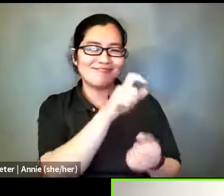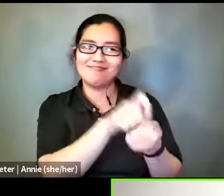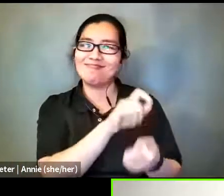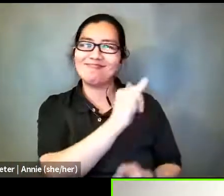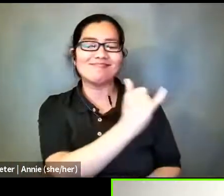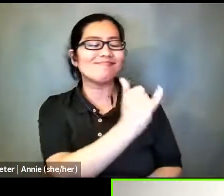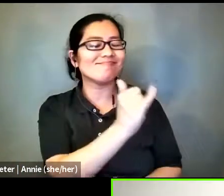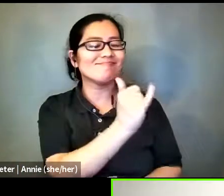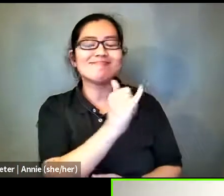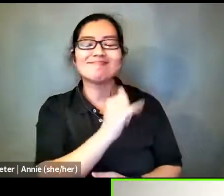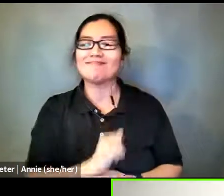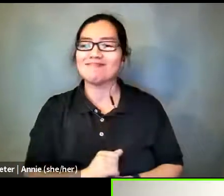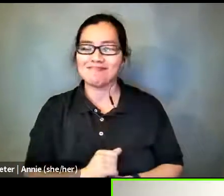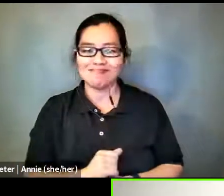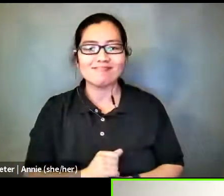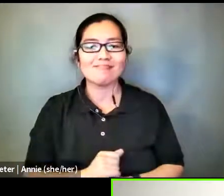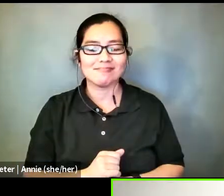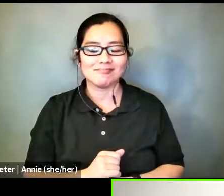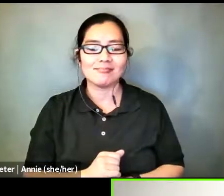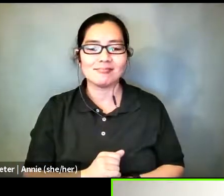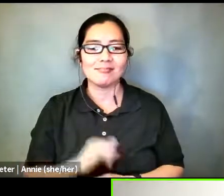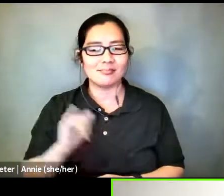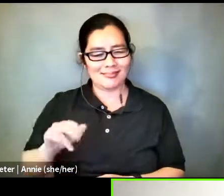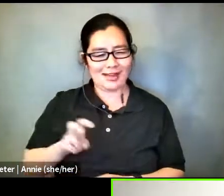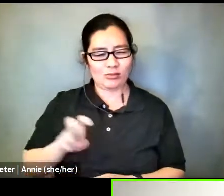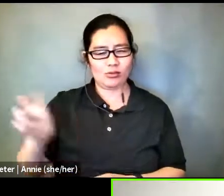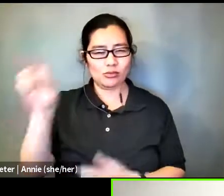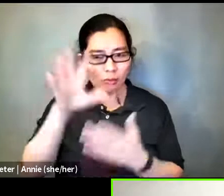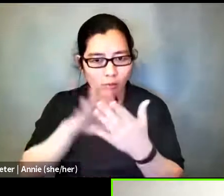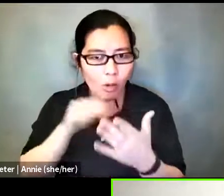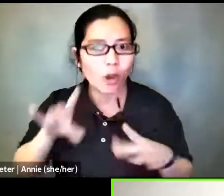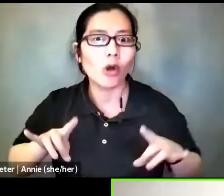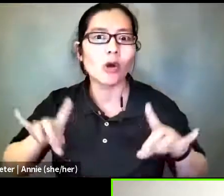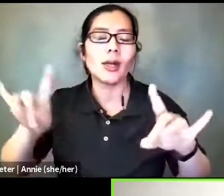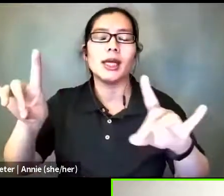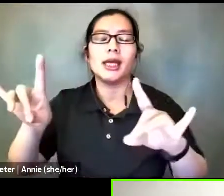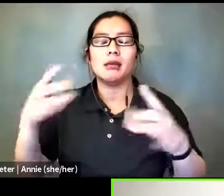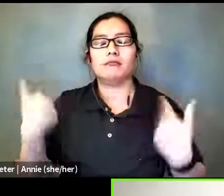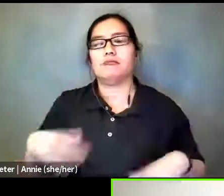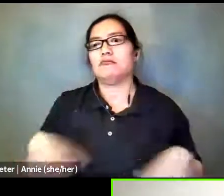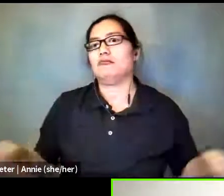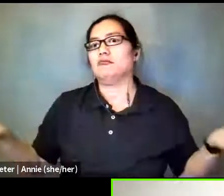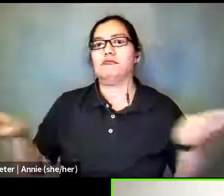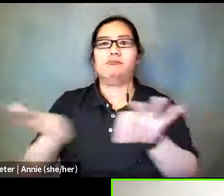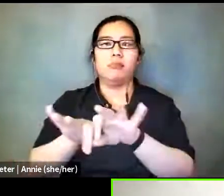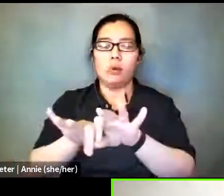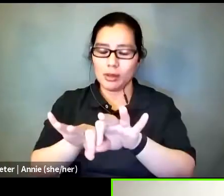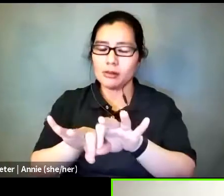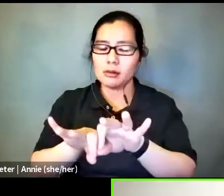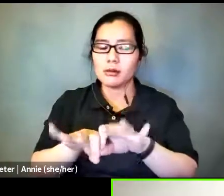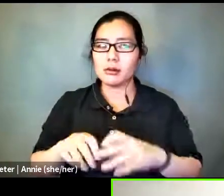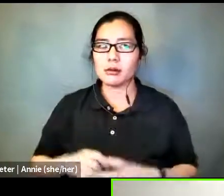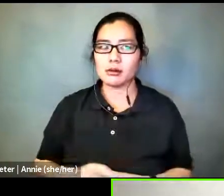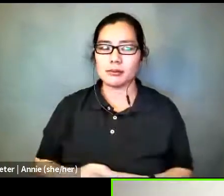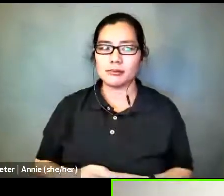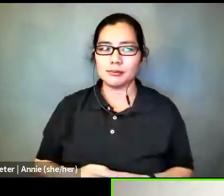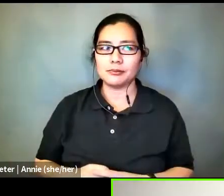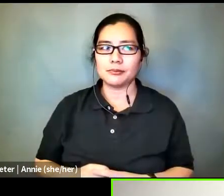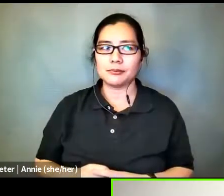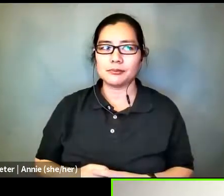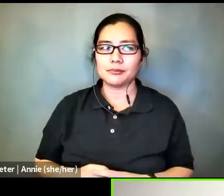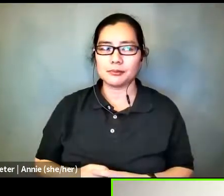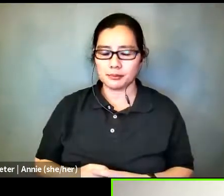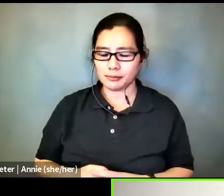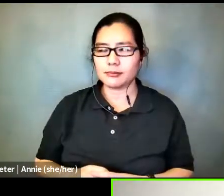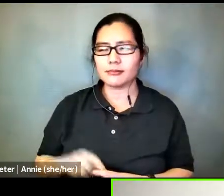And the thing is that journey of learning, I think, is so important. I had a conversation with someone